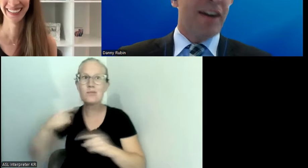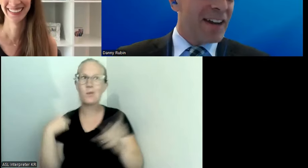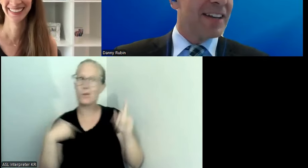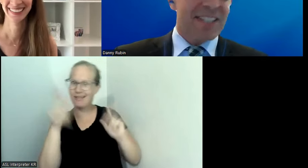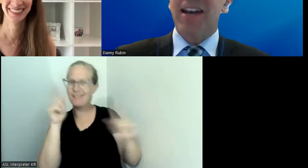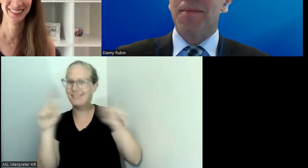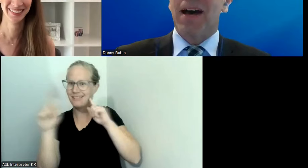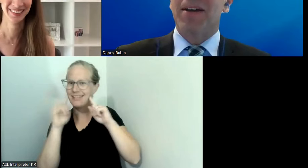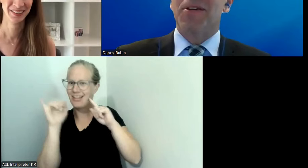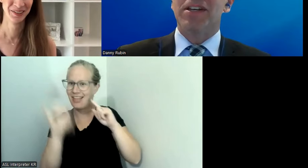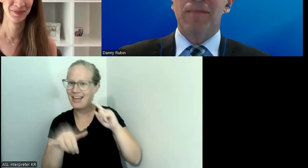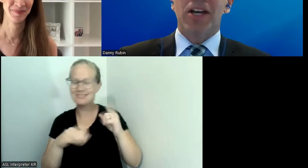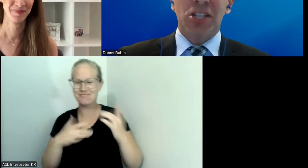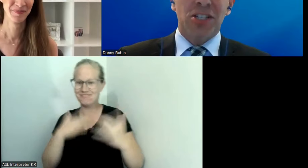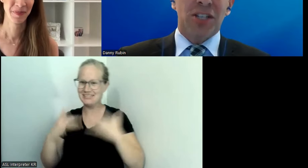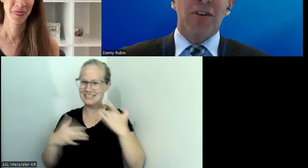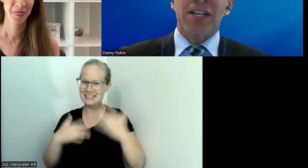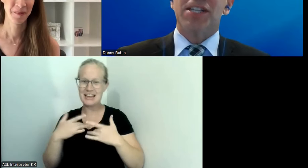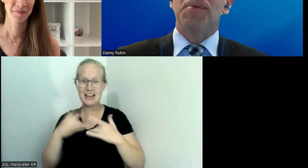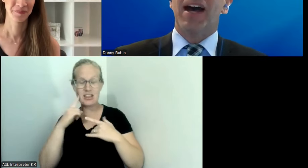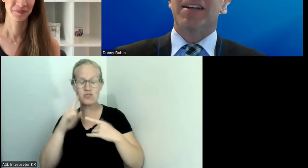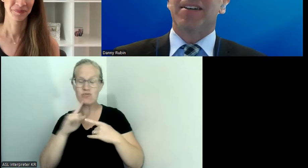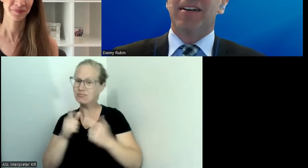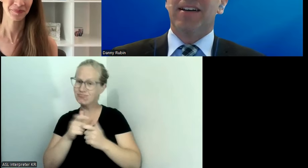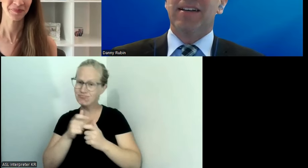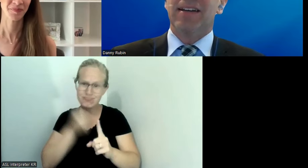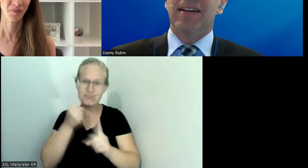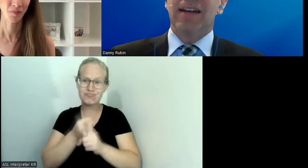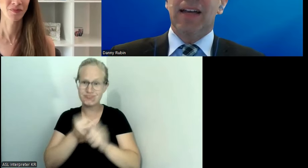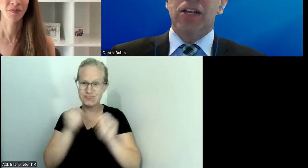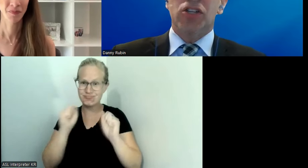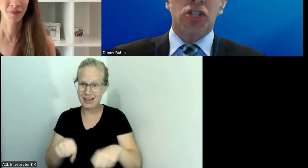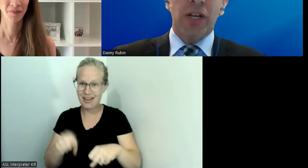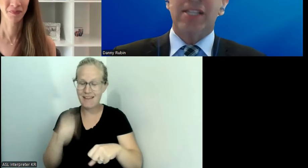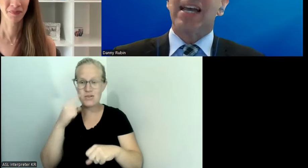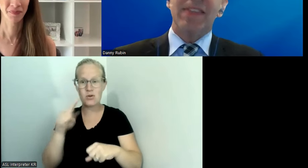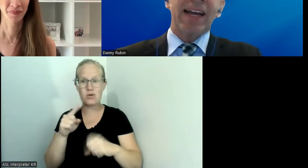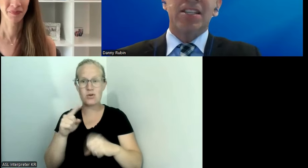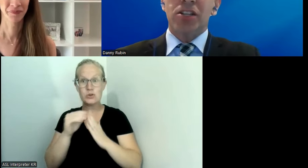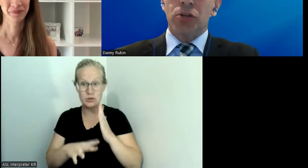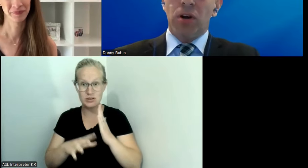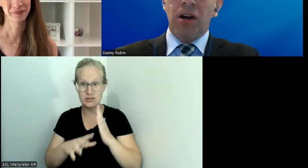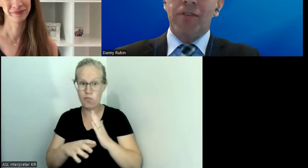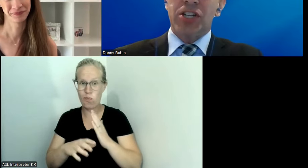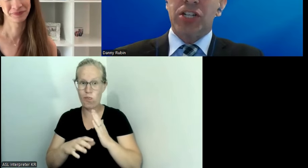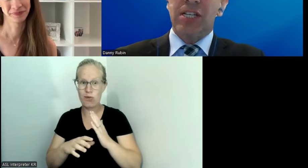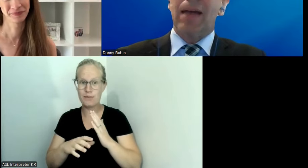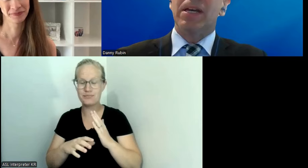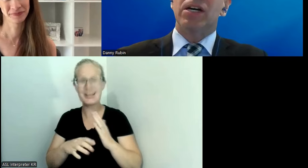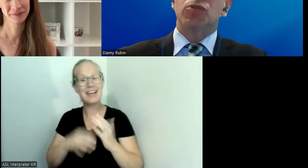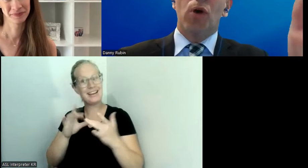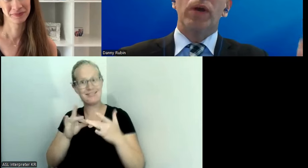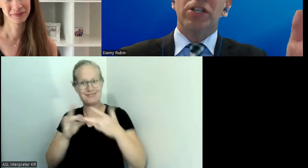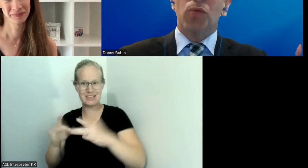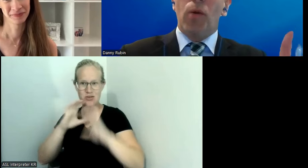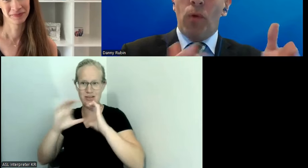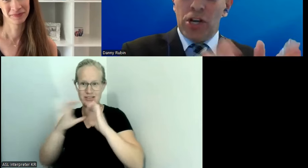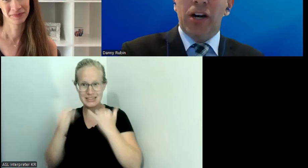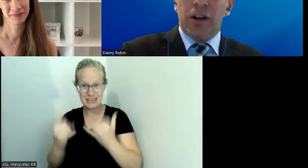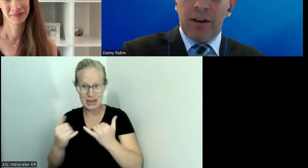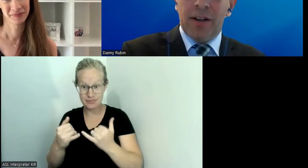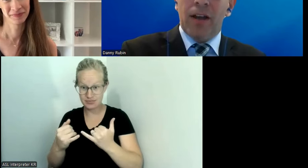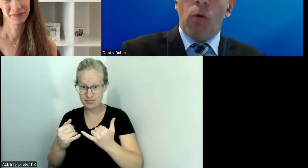We're very excited about it. think it can make a serious impact on students. And that gets us to our conversation today because what